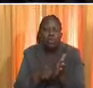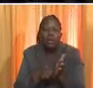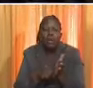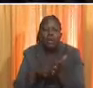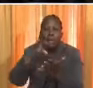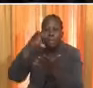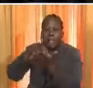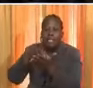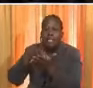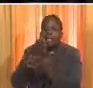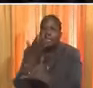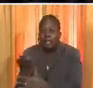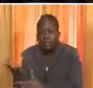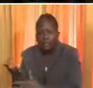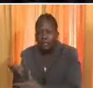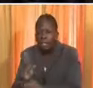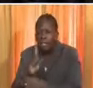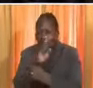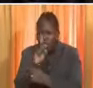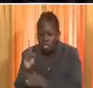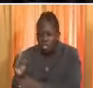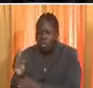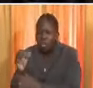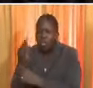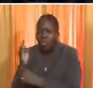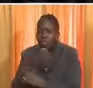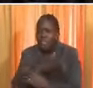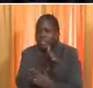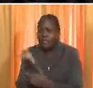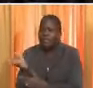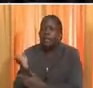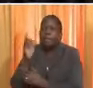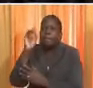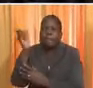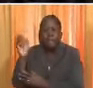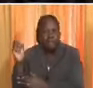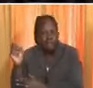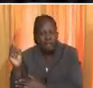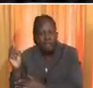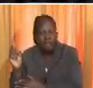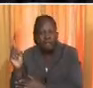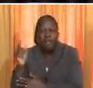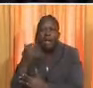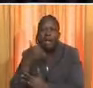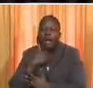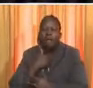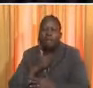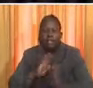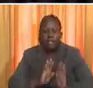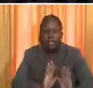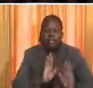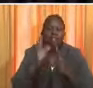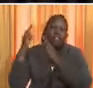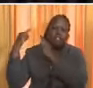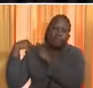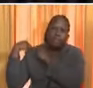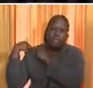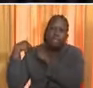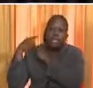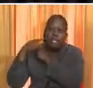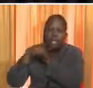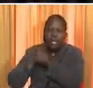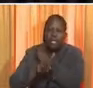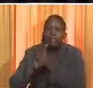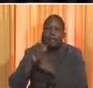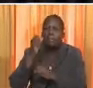hand. Each of those presidents has its place in the jurisprudence